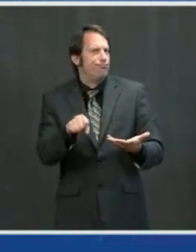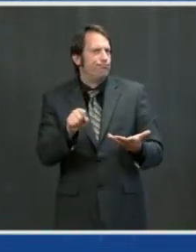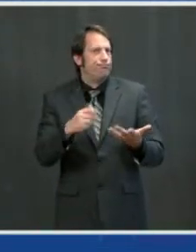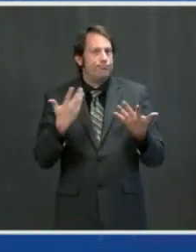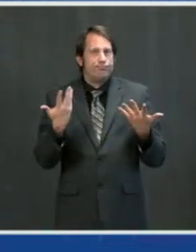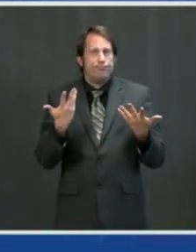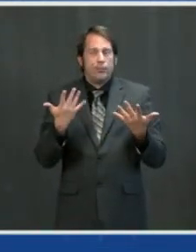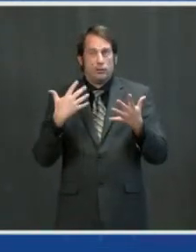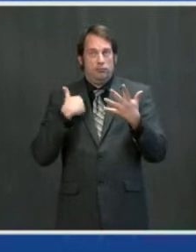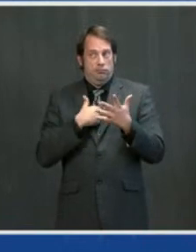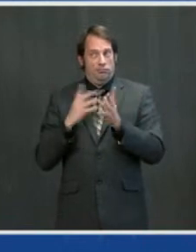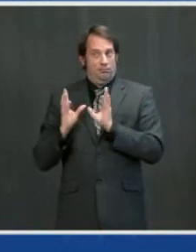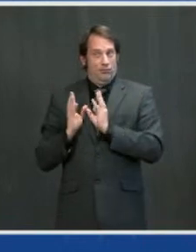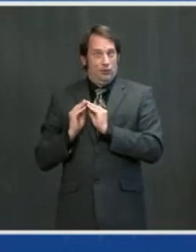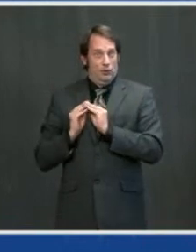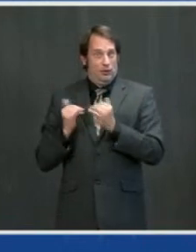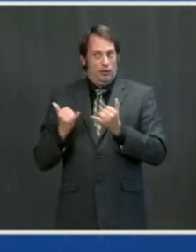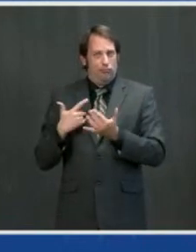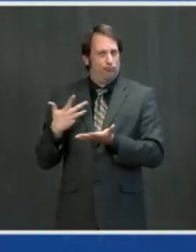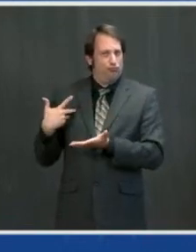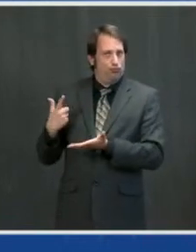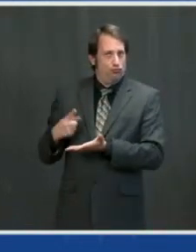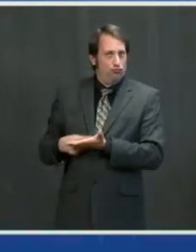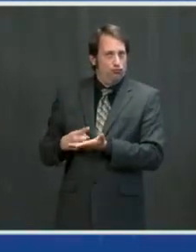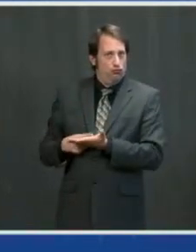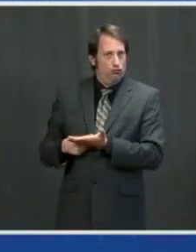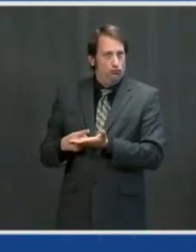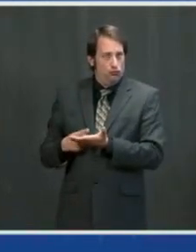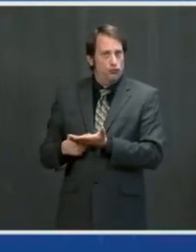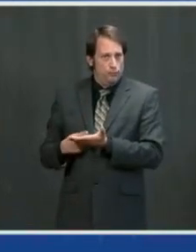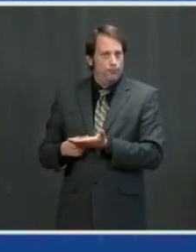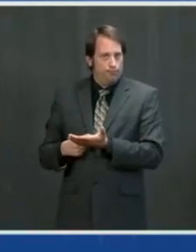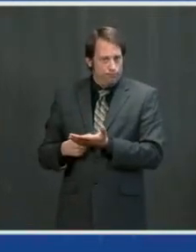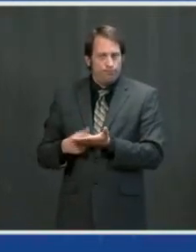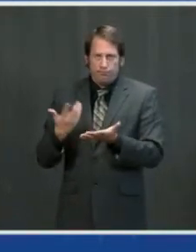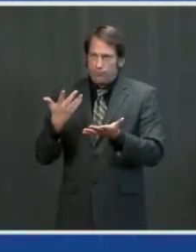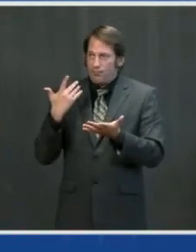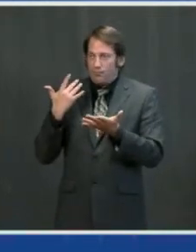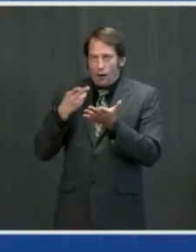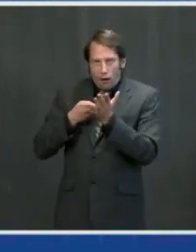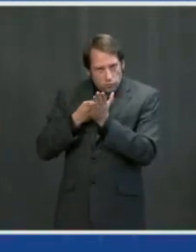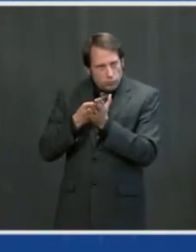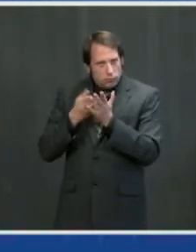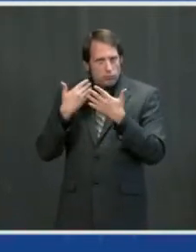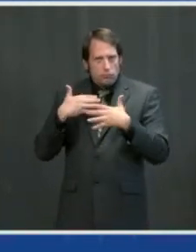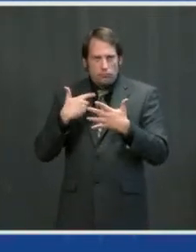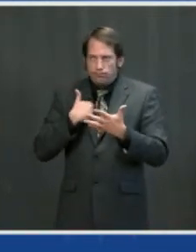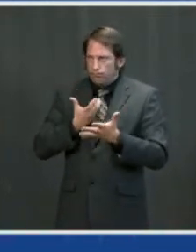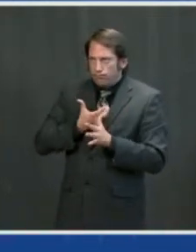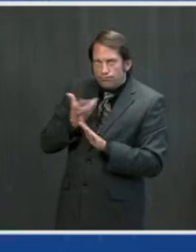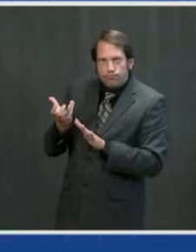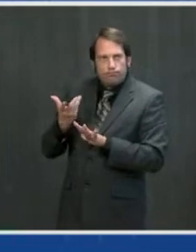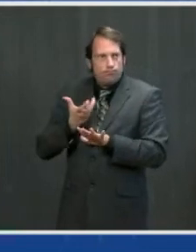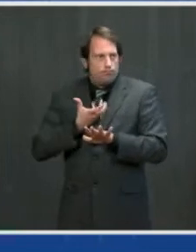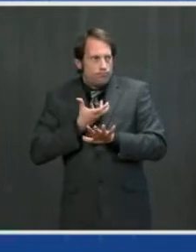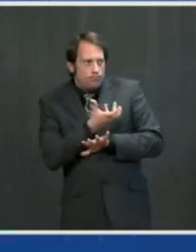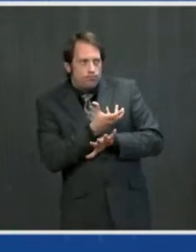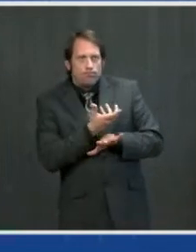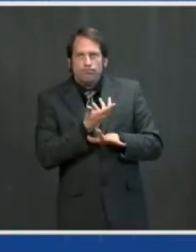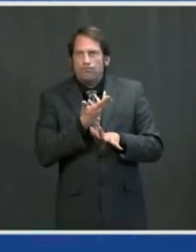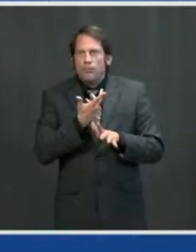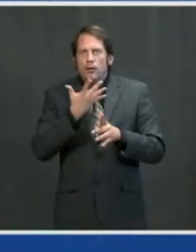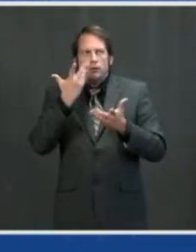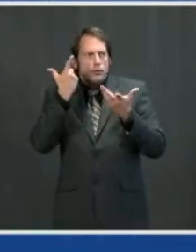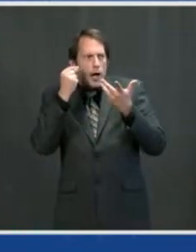we engaged in far-reaching and candid exchange of views on each other's political principles, challenges faced